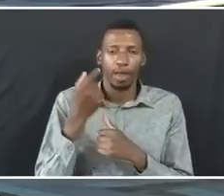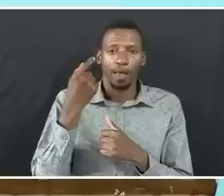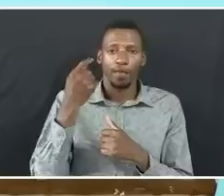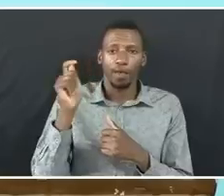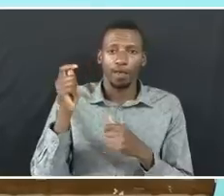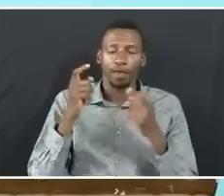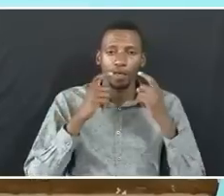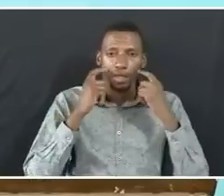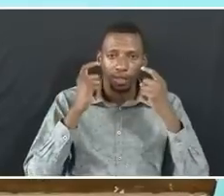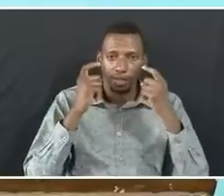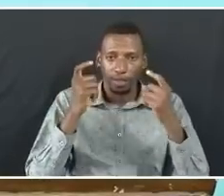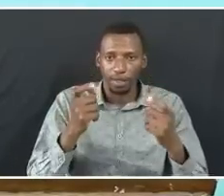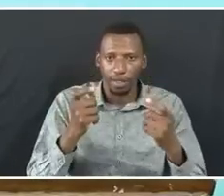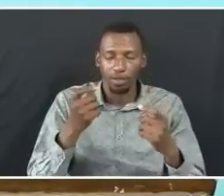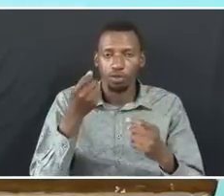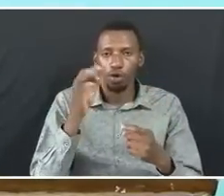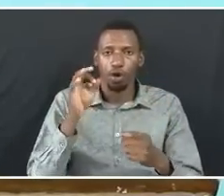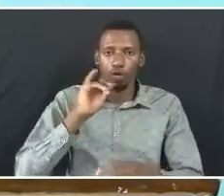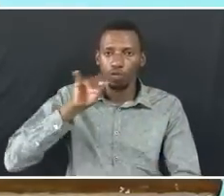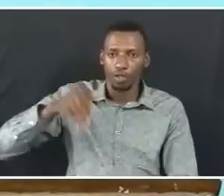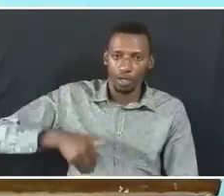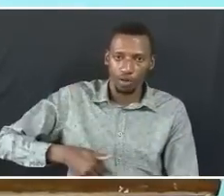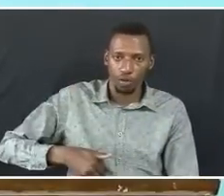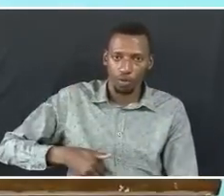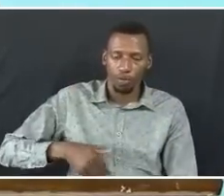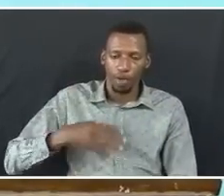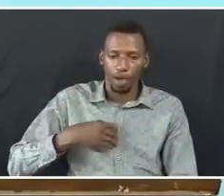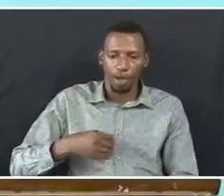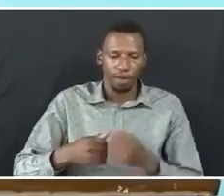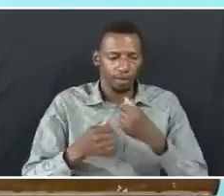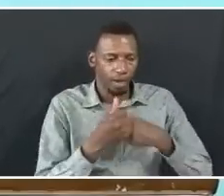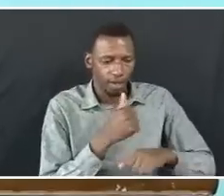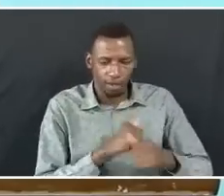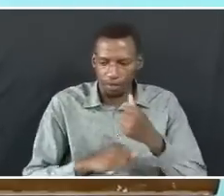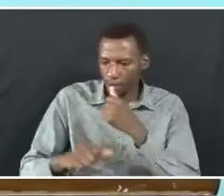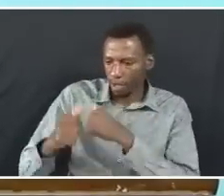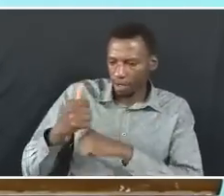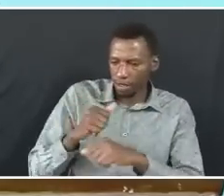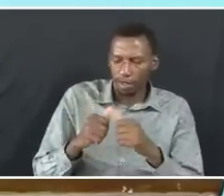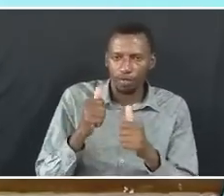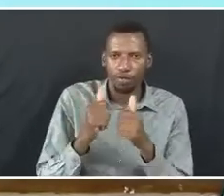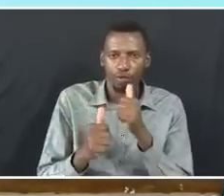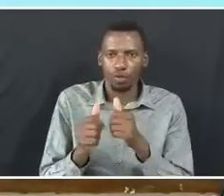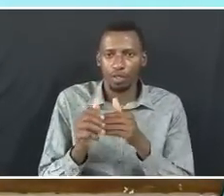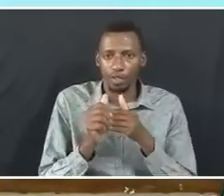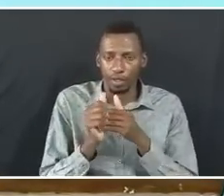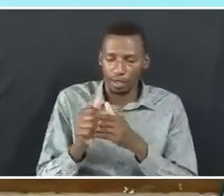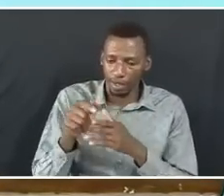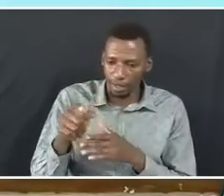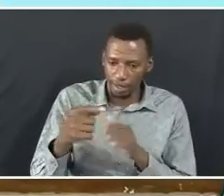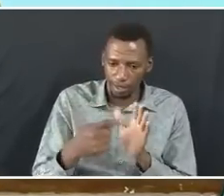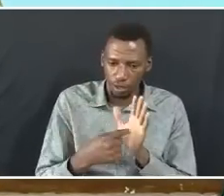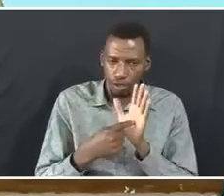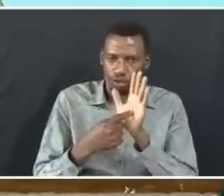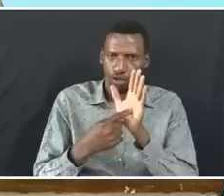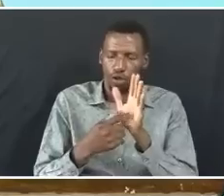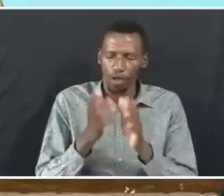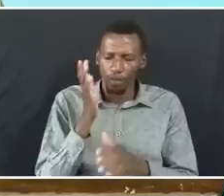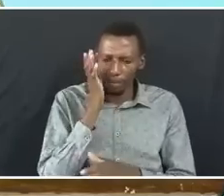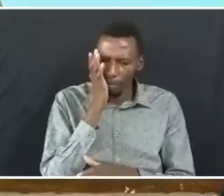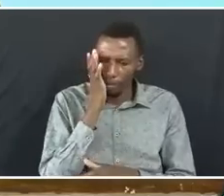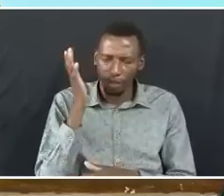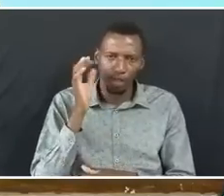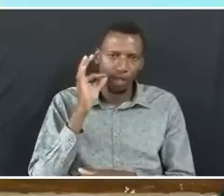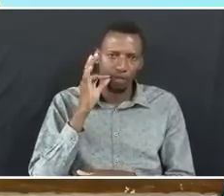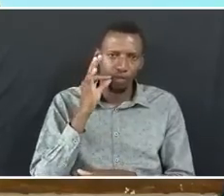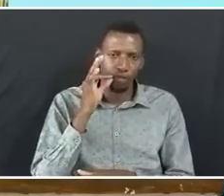Jacob and the train of events to which it led revealed its bitter fruit in the